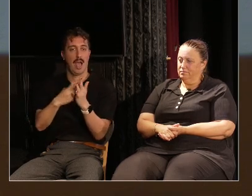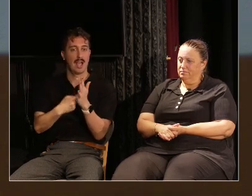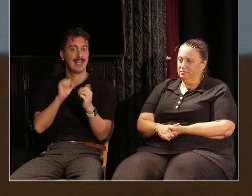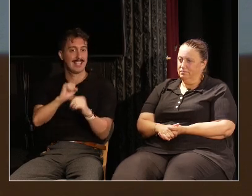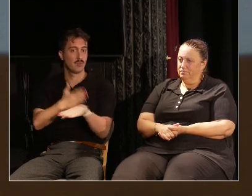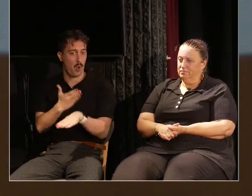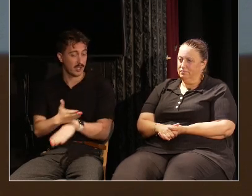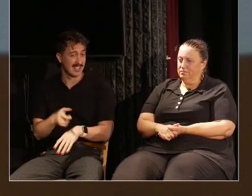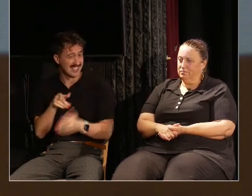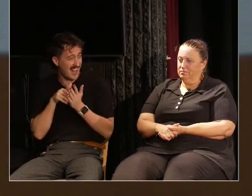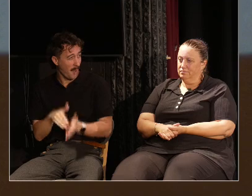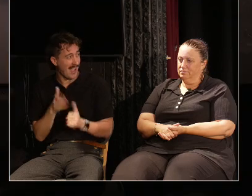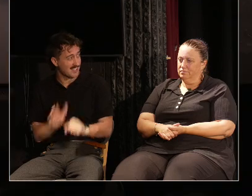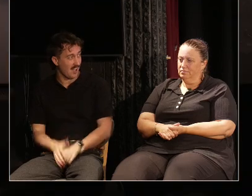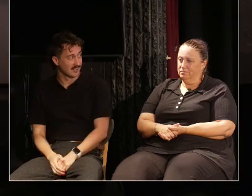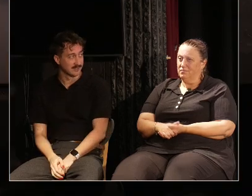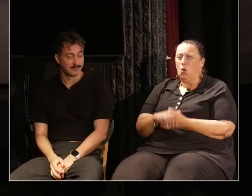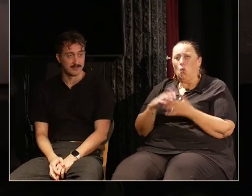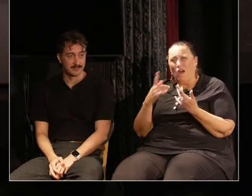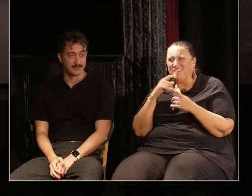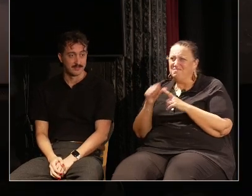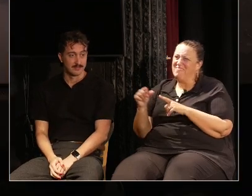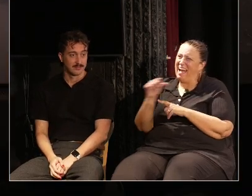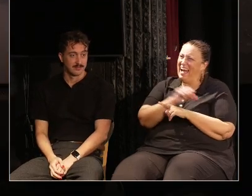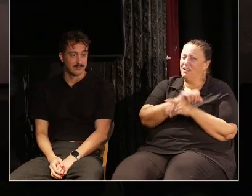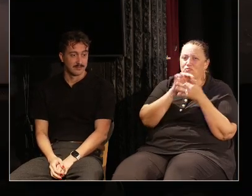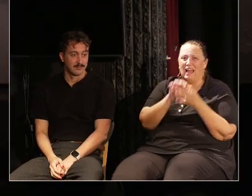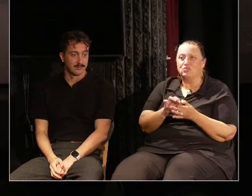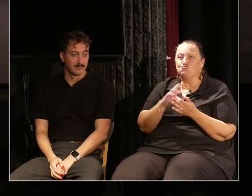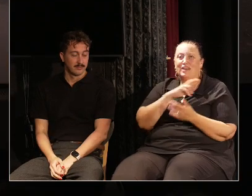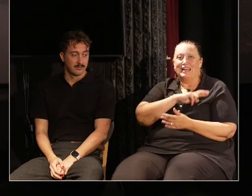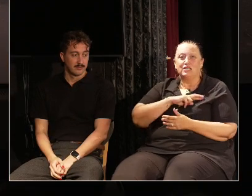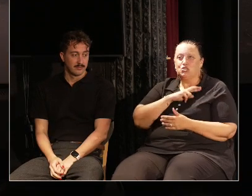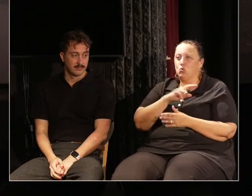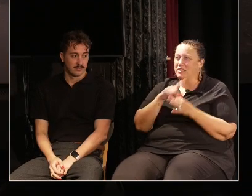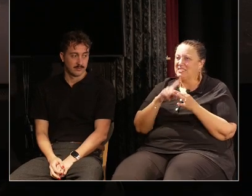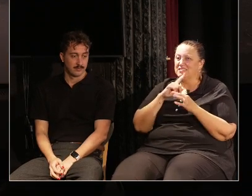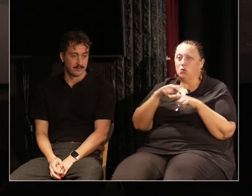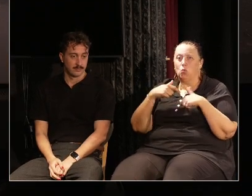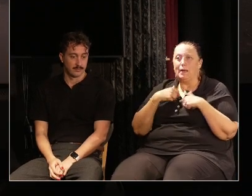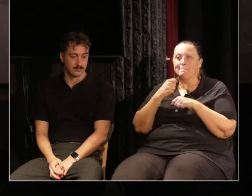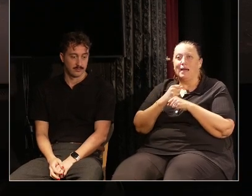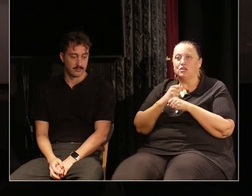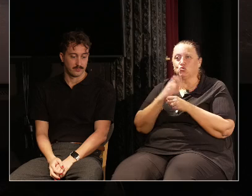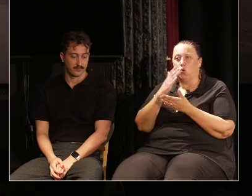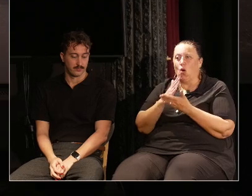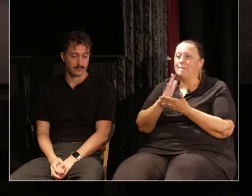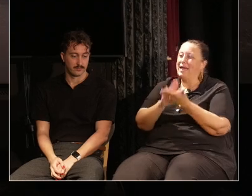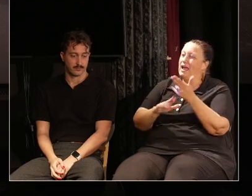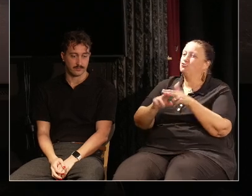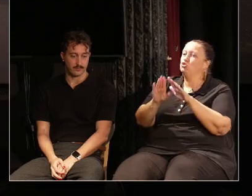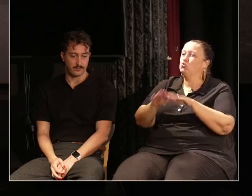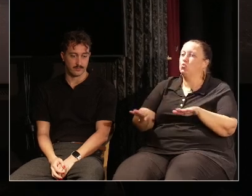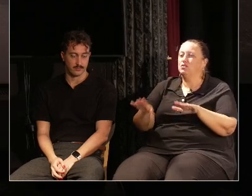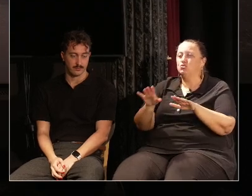at all? Well, I mean, in a back announce to the religious question, it says here, we place heavy importance on parental choice when it comes to children's